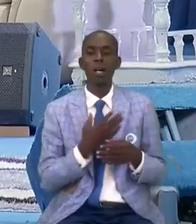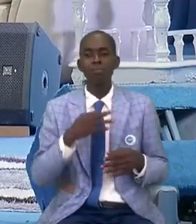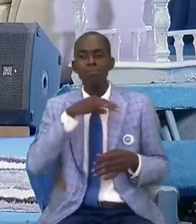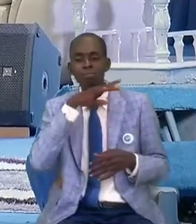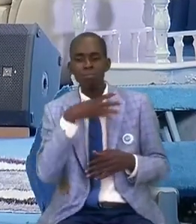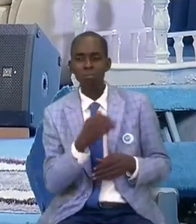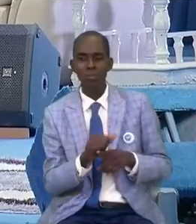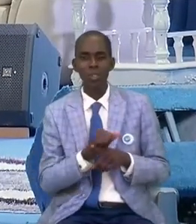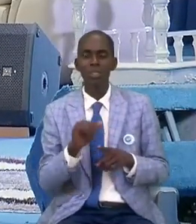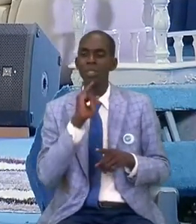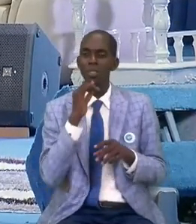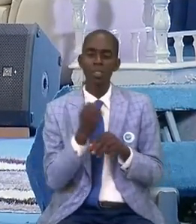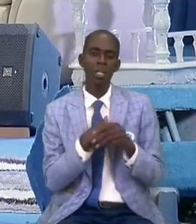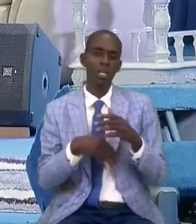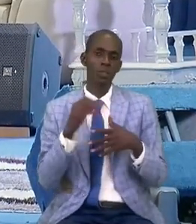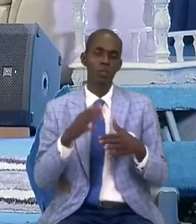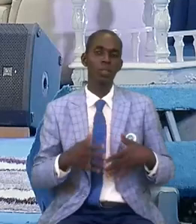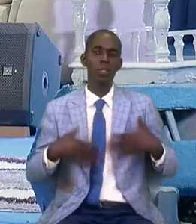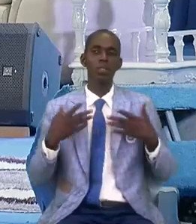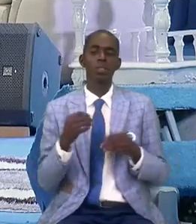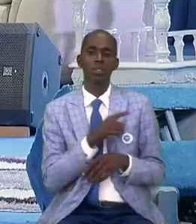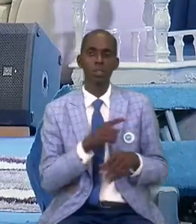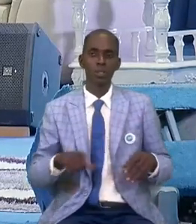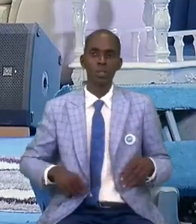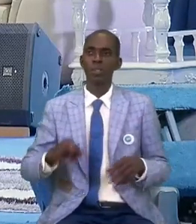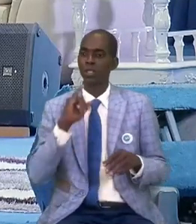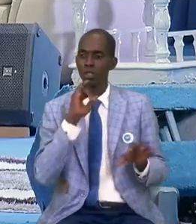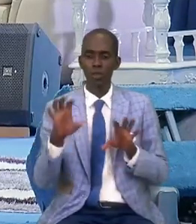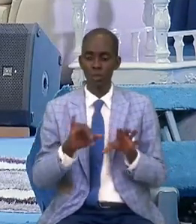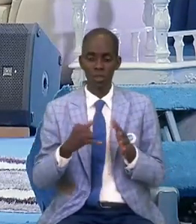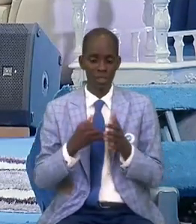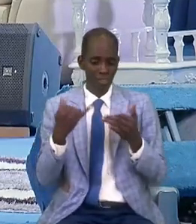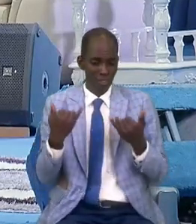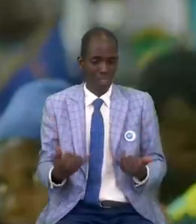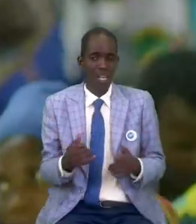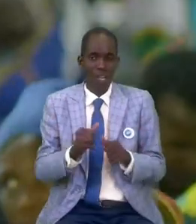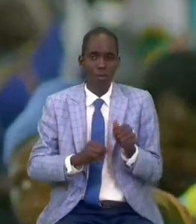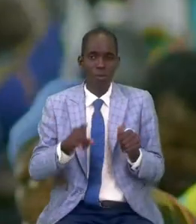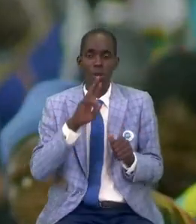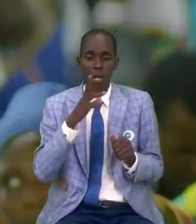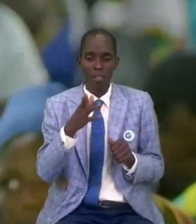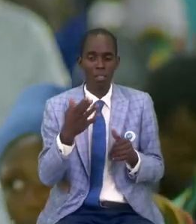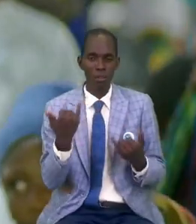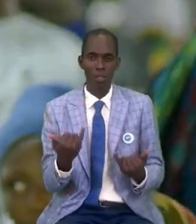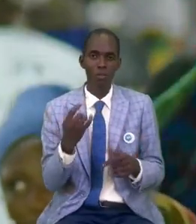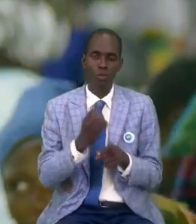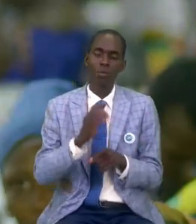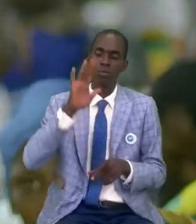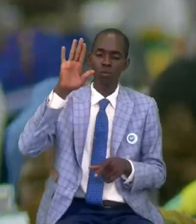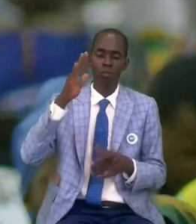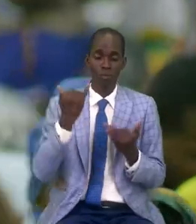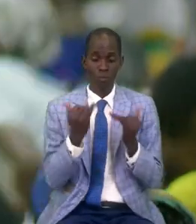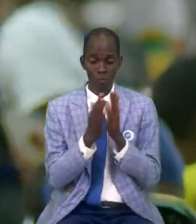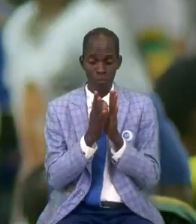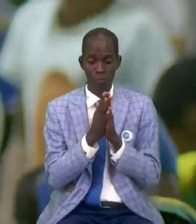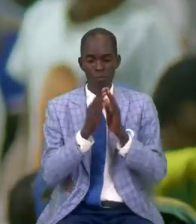Wherever you are, where are you? Where are you? God bless you. We're praying now, Father, in the mighty name of Jesus, who are God of love, a God of mercy,